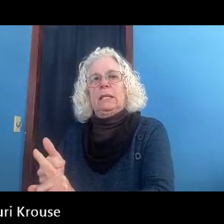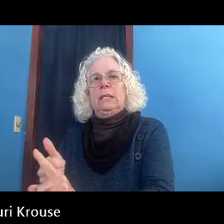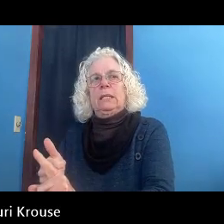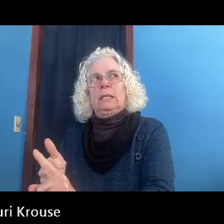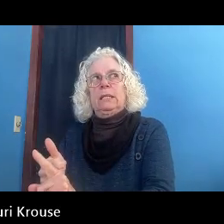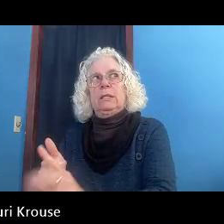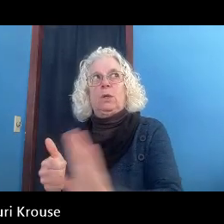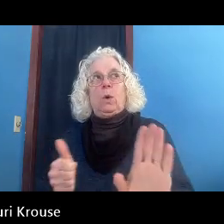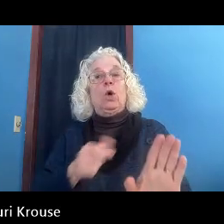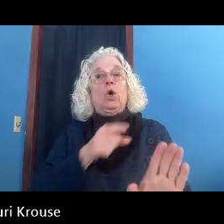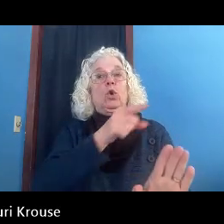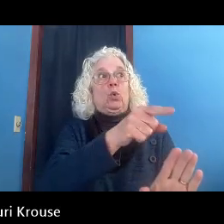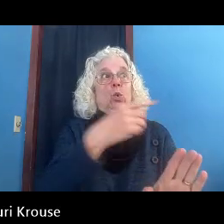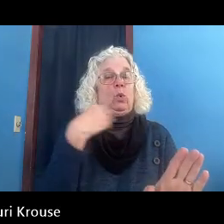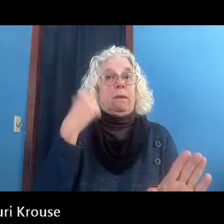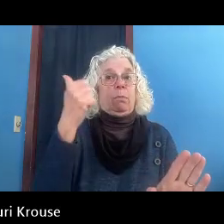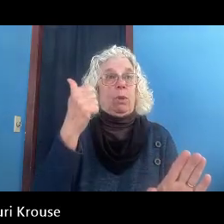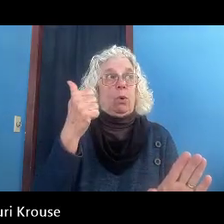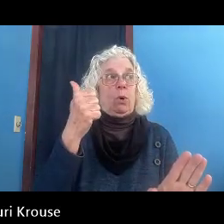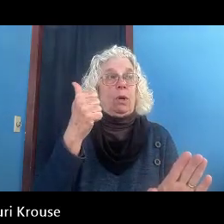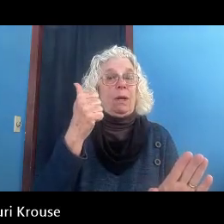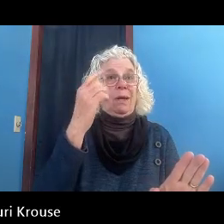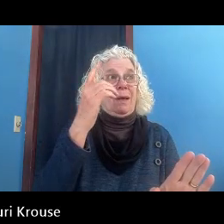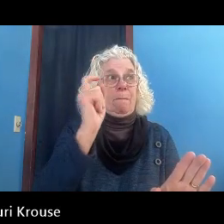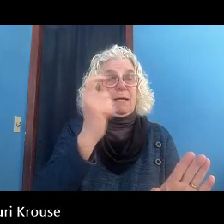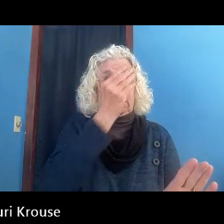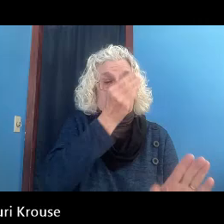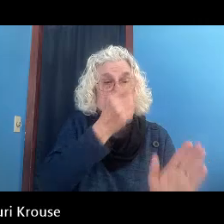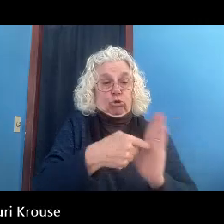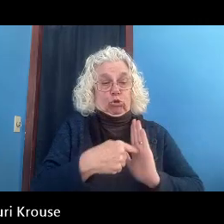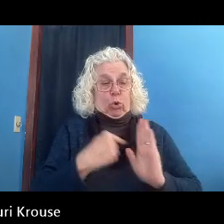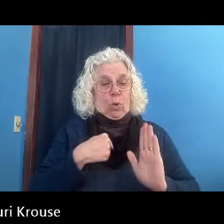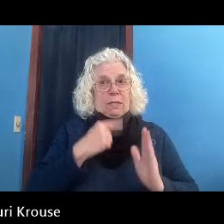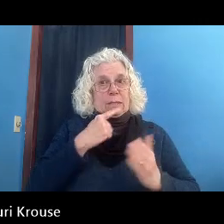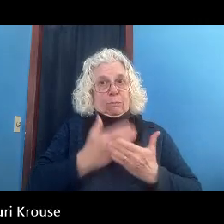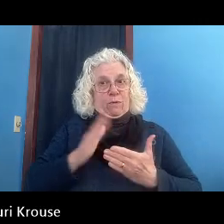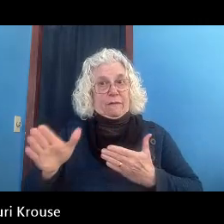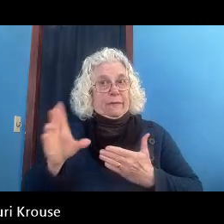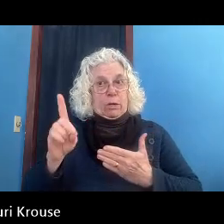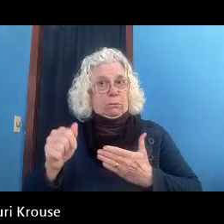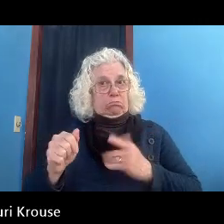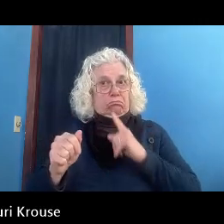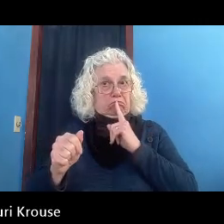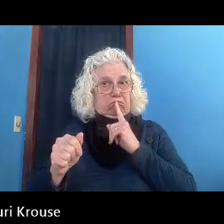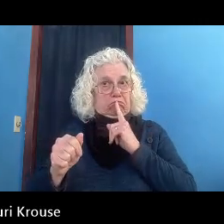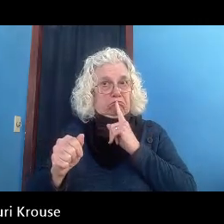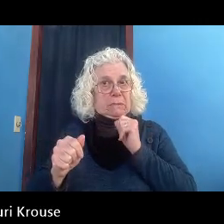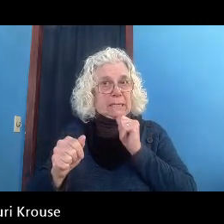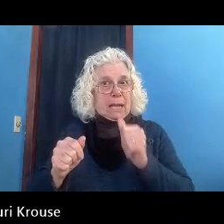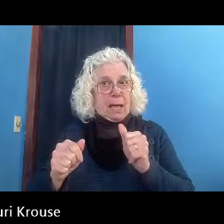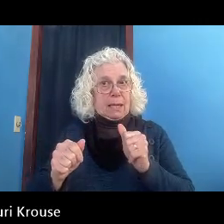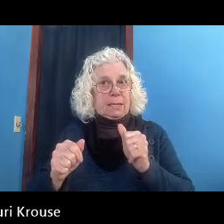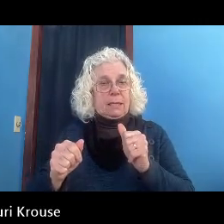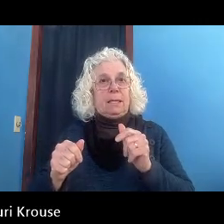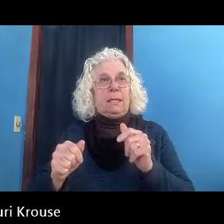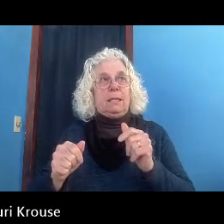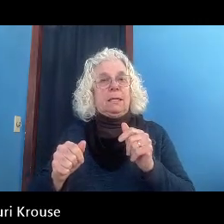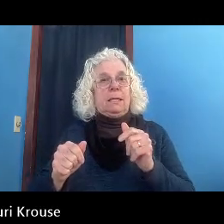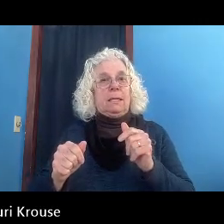does not have to disclose the proof of their disability as well as the proof of employment,